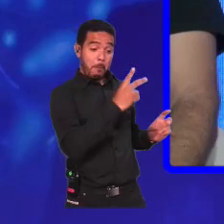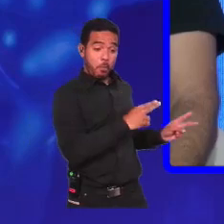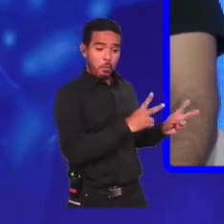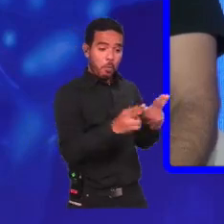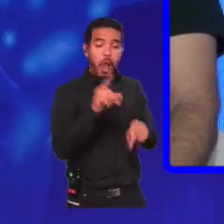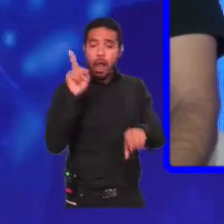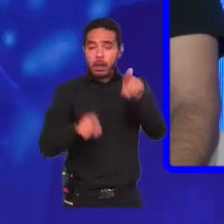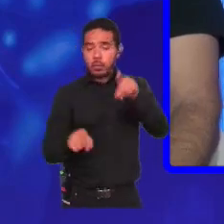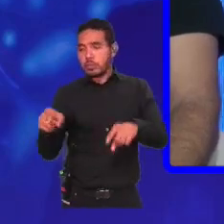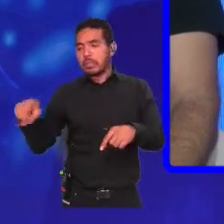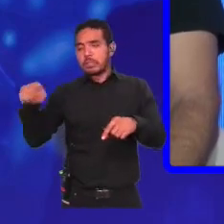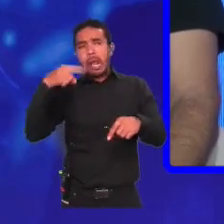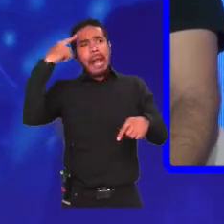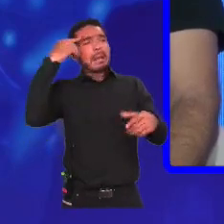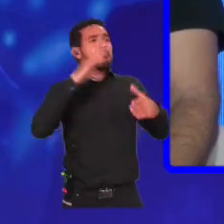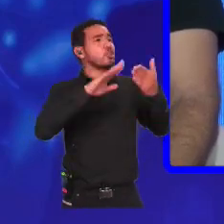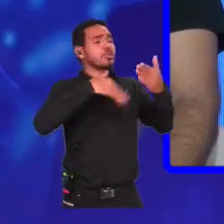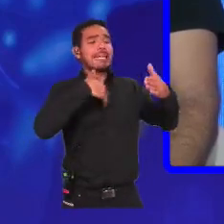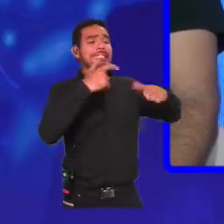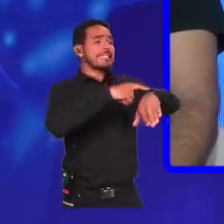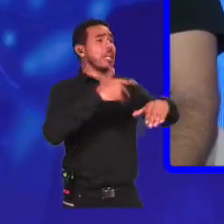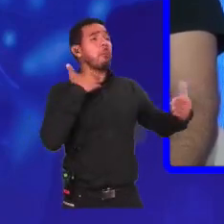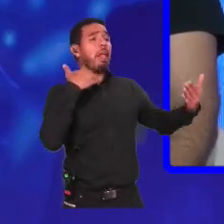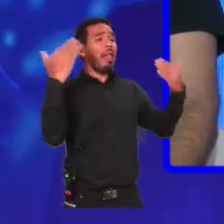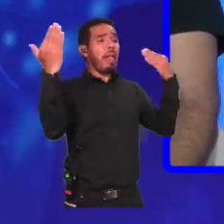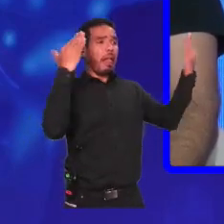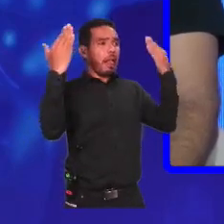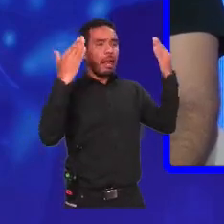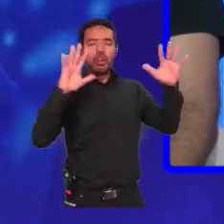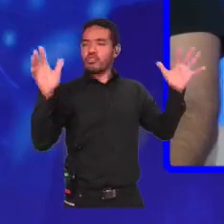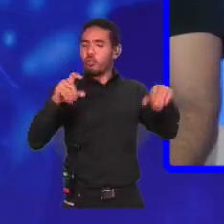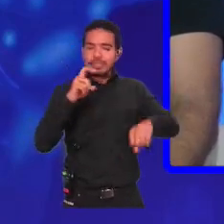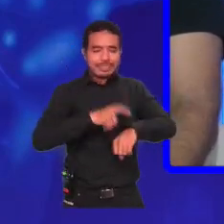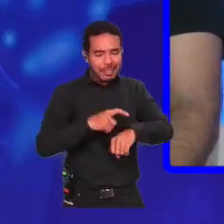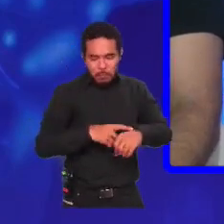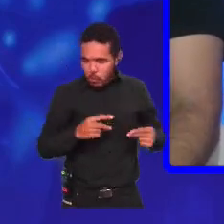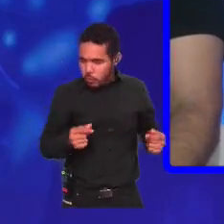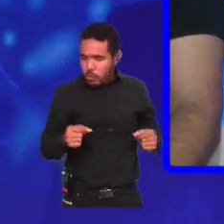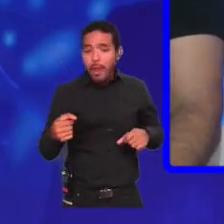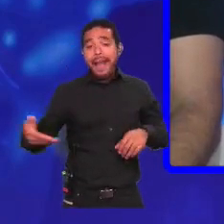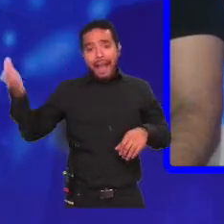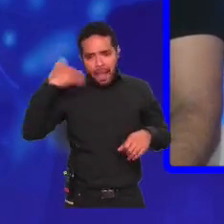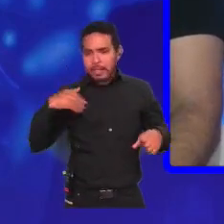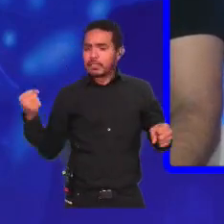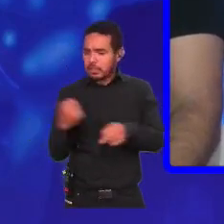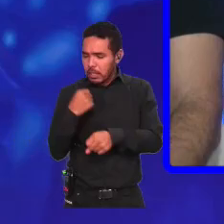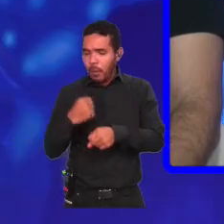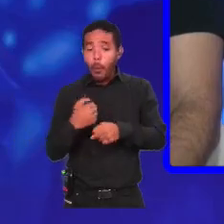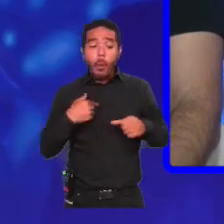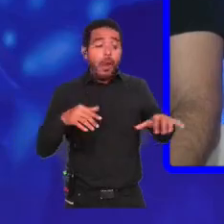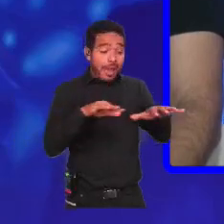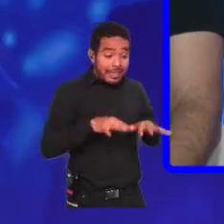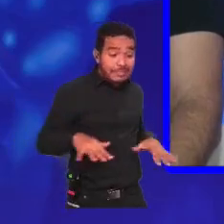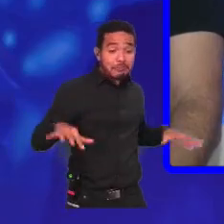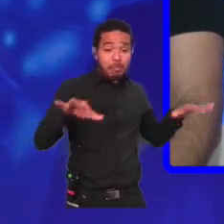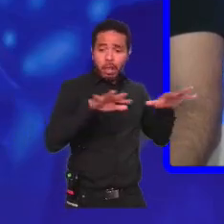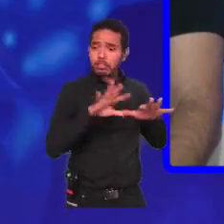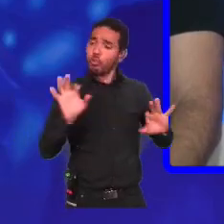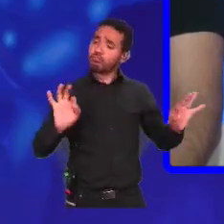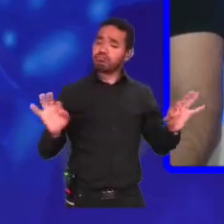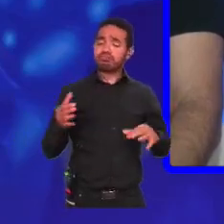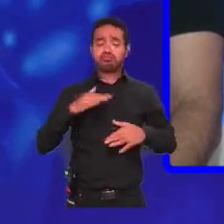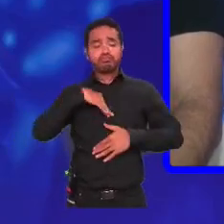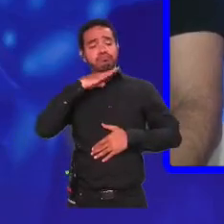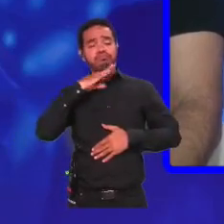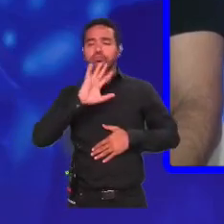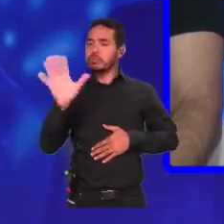much time to do the things that I had before maybe, or as much, I don't have the same space. Like I need to be worried about, you know,